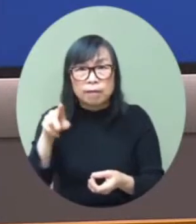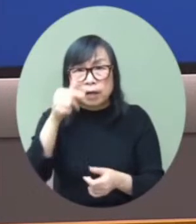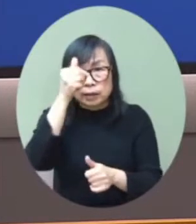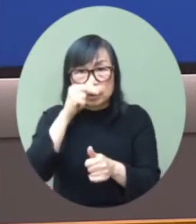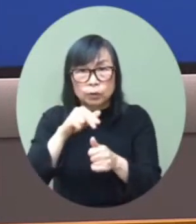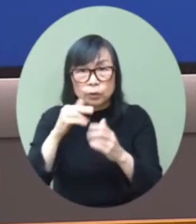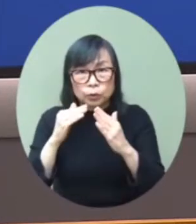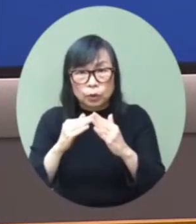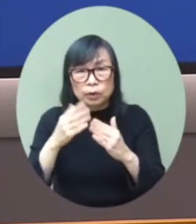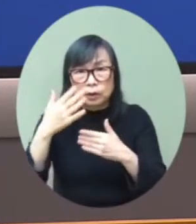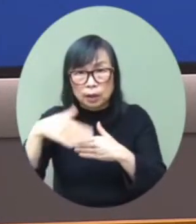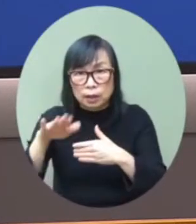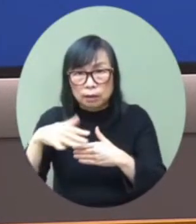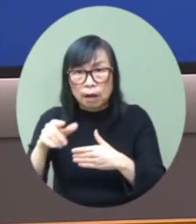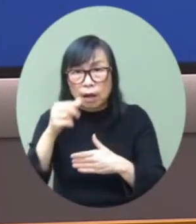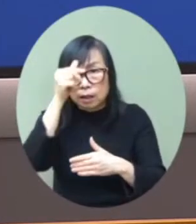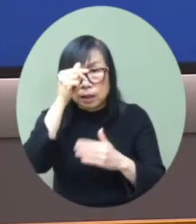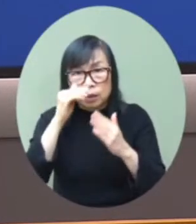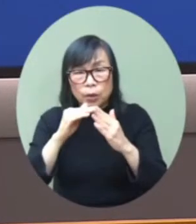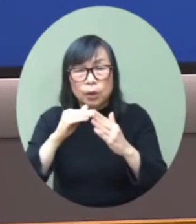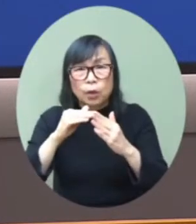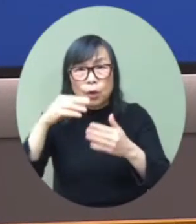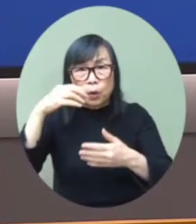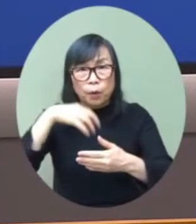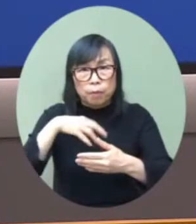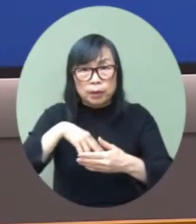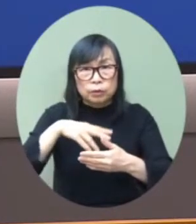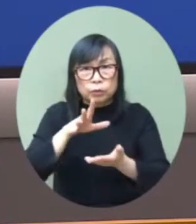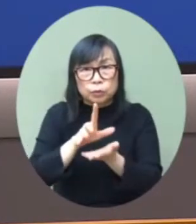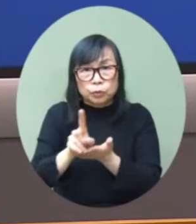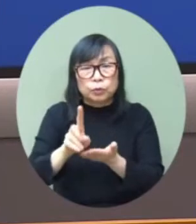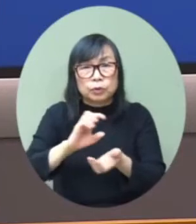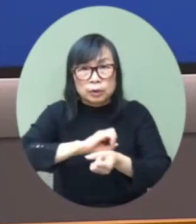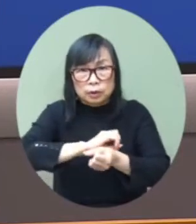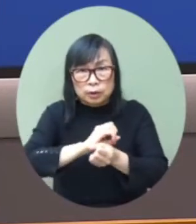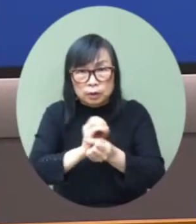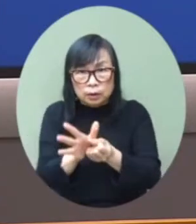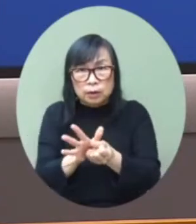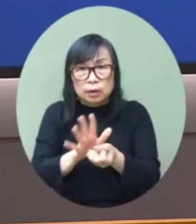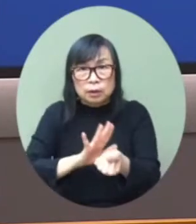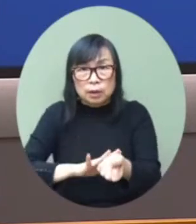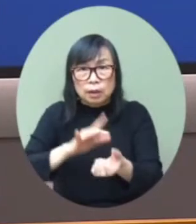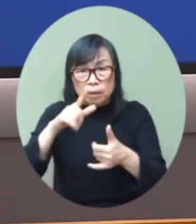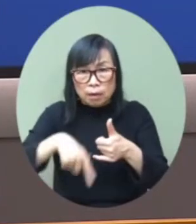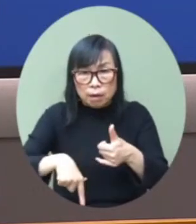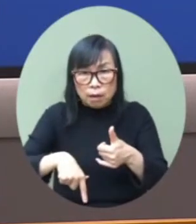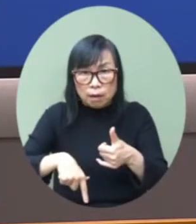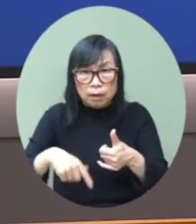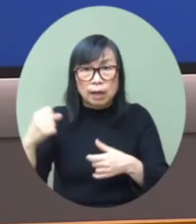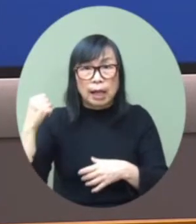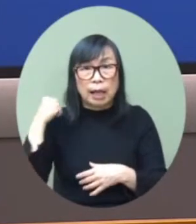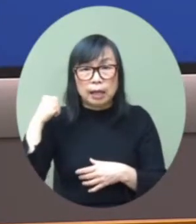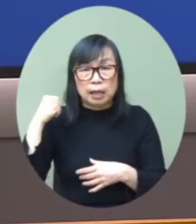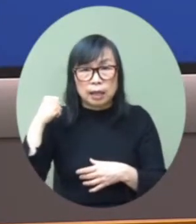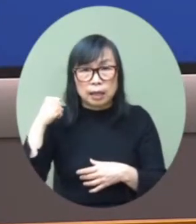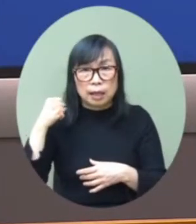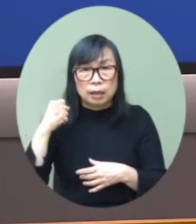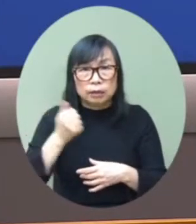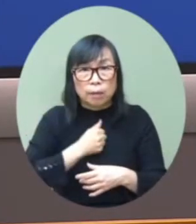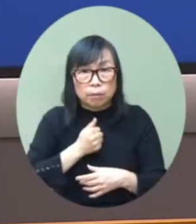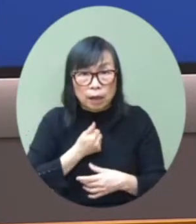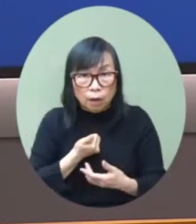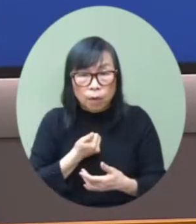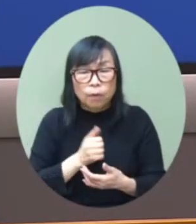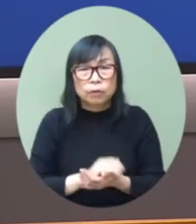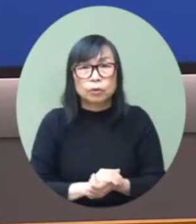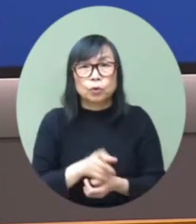utilization of the beds. It also needs to look at the other hospitals for the capacity to deal